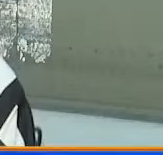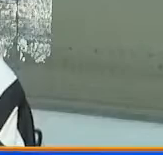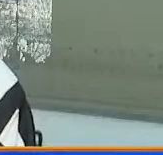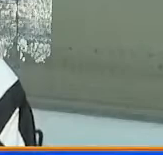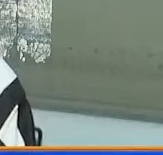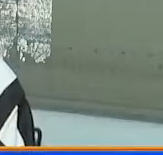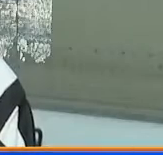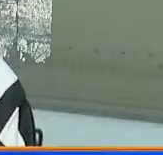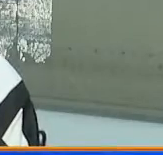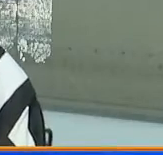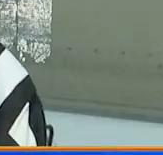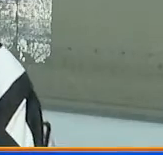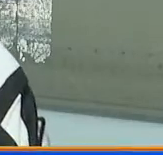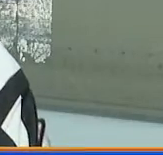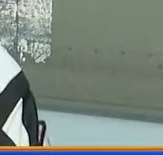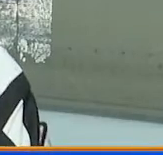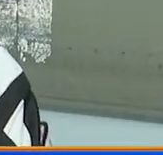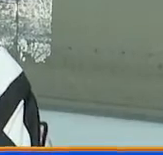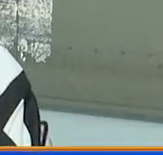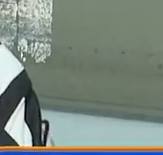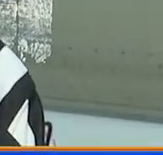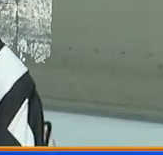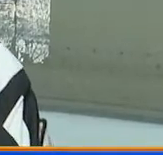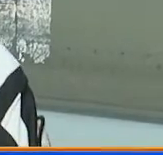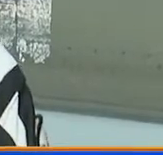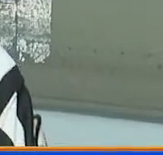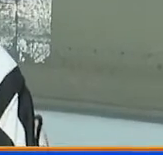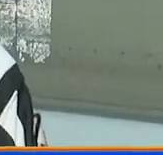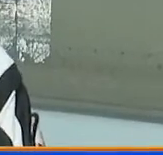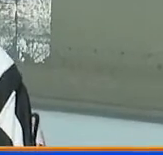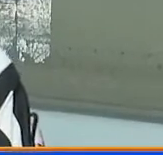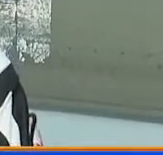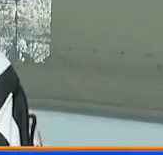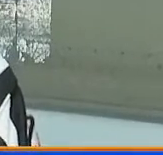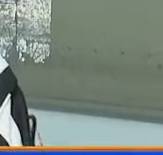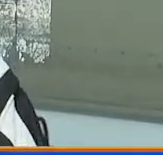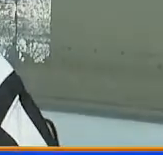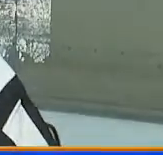competition from Canada, Japan, and the United States. So it was a great learning experience also.